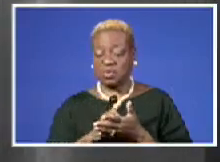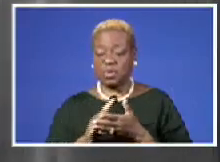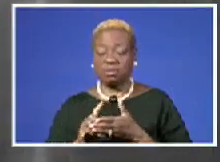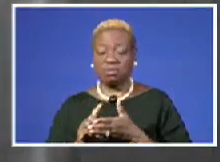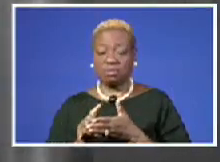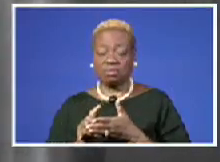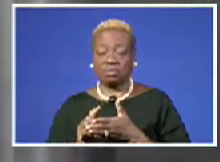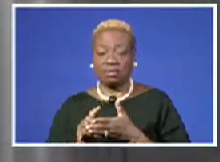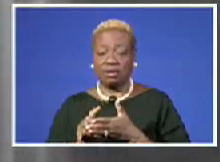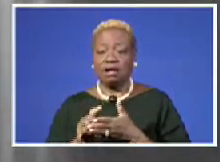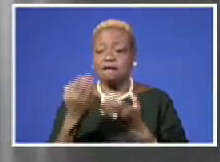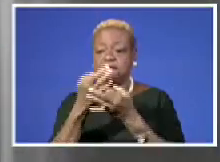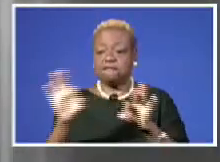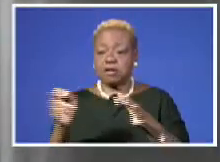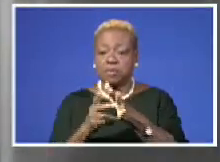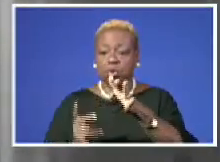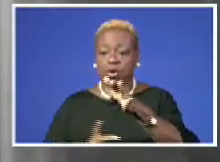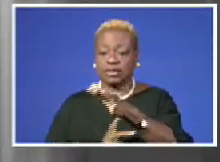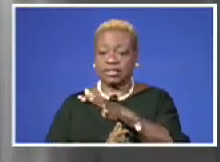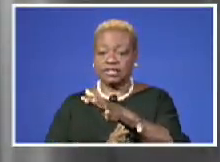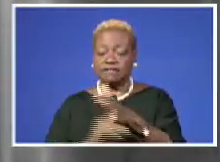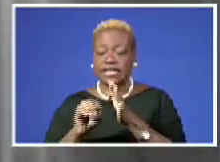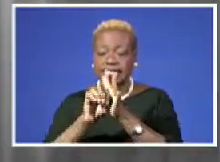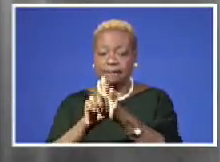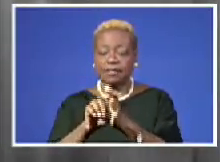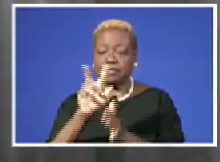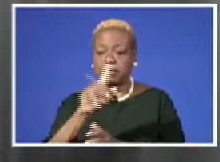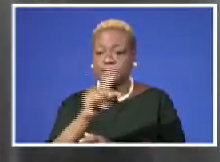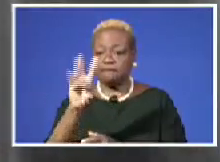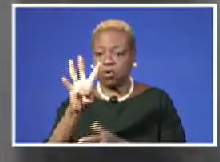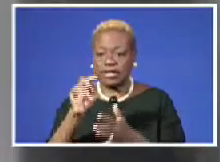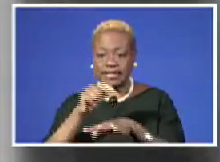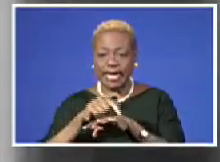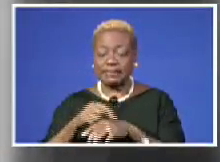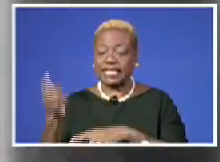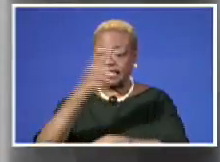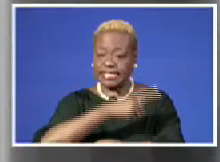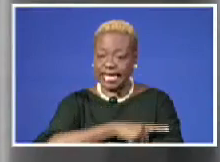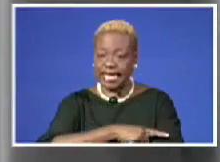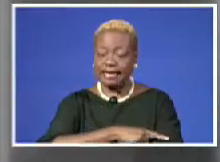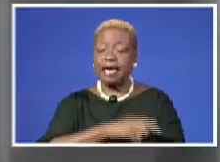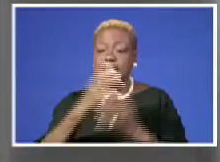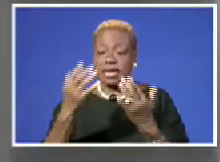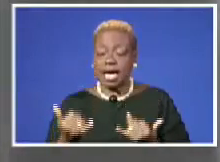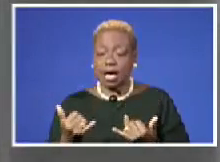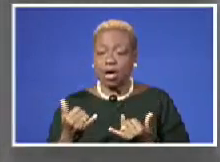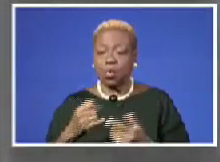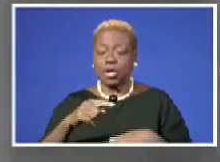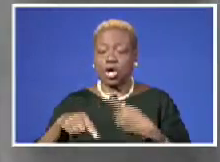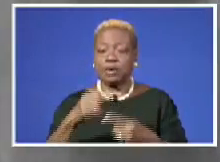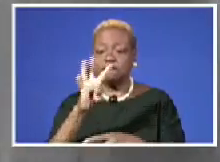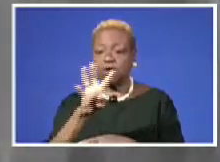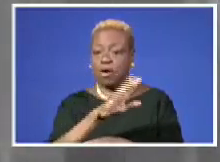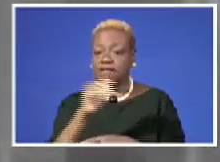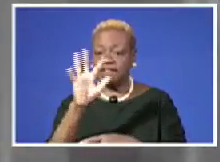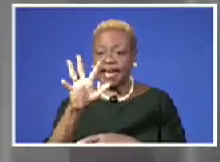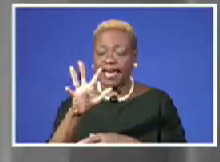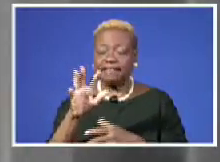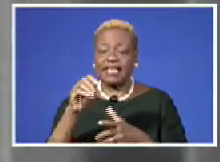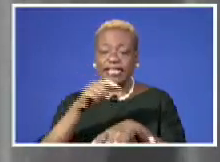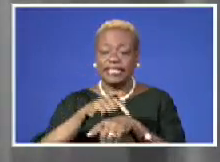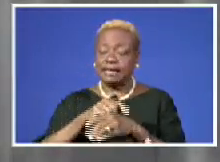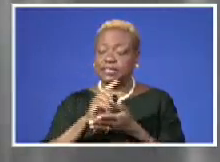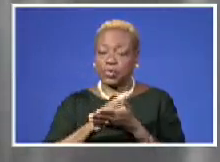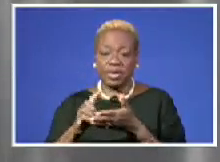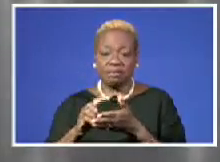Freeport, Grand Bahama, as an example, three or four times a day, we're now going four or five times a week.